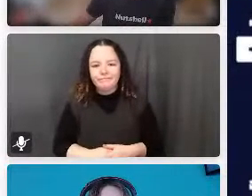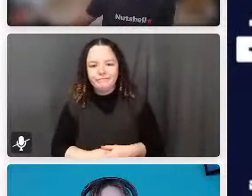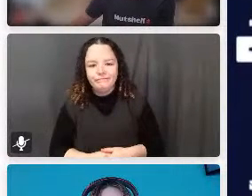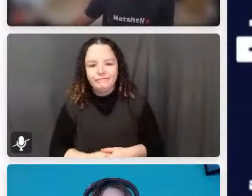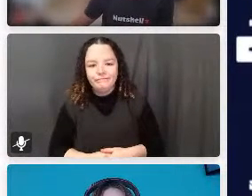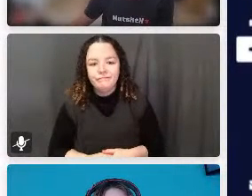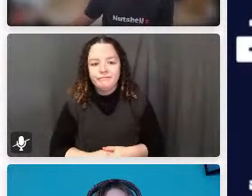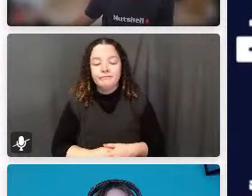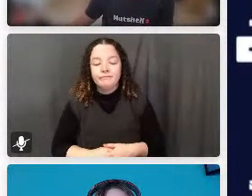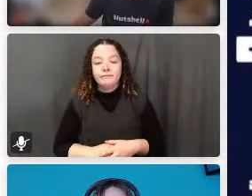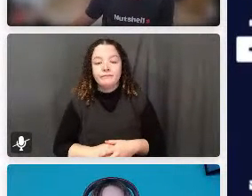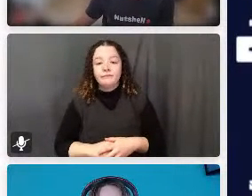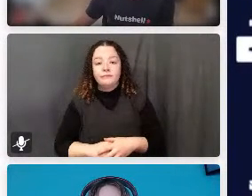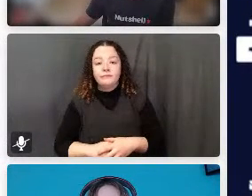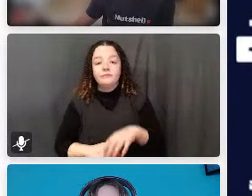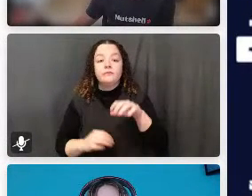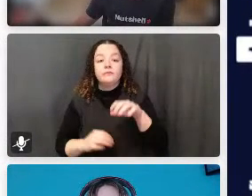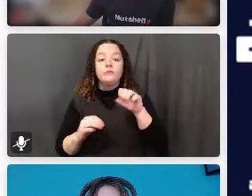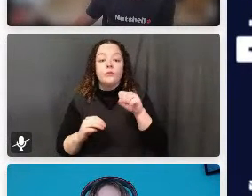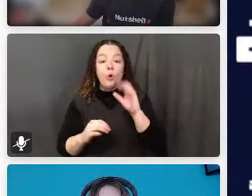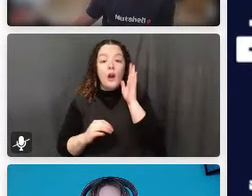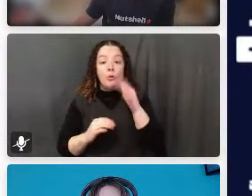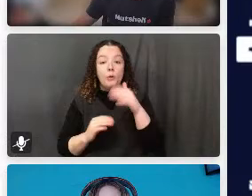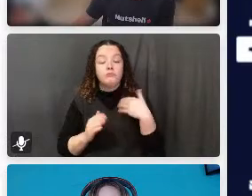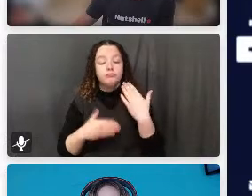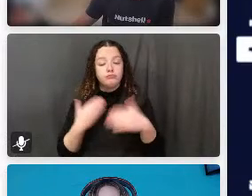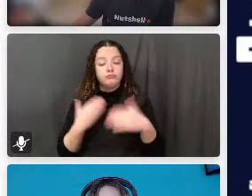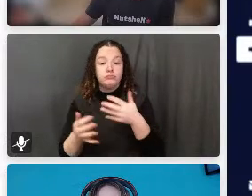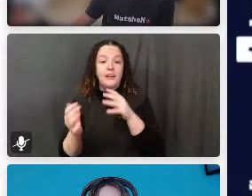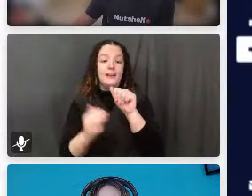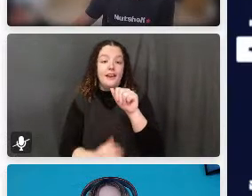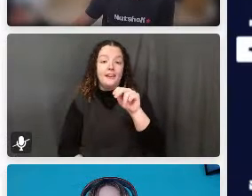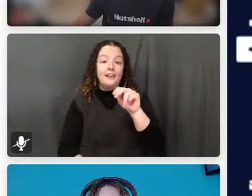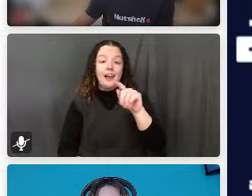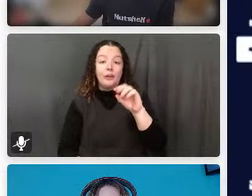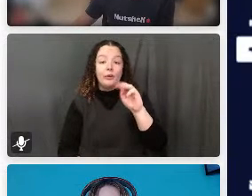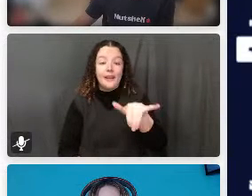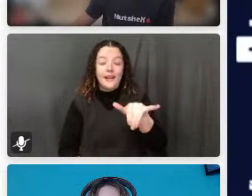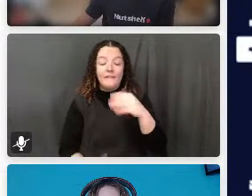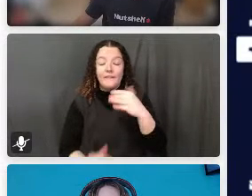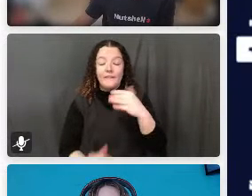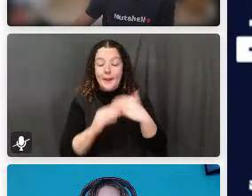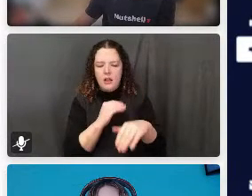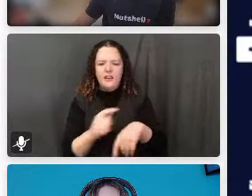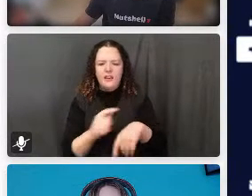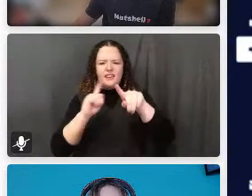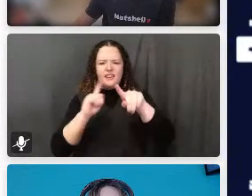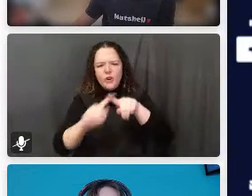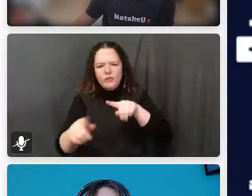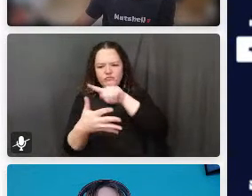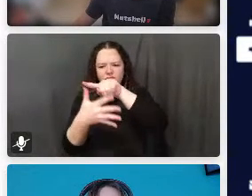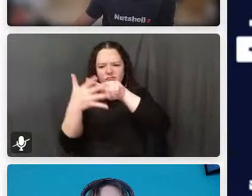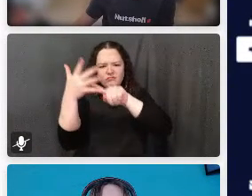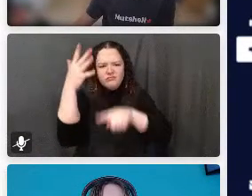So, I'm going to be walking you through the anatomy of an email, which basically are the different components that come together to create